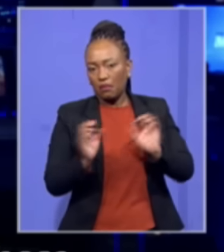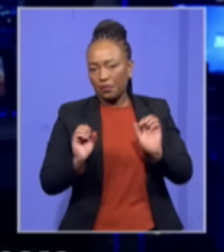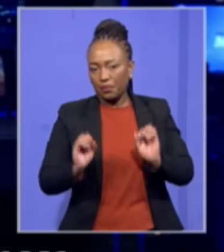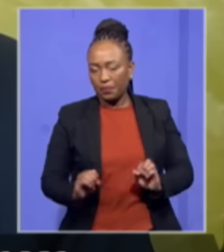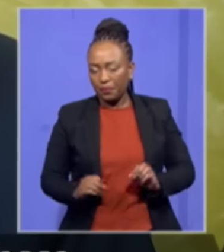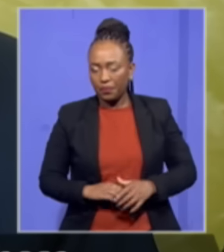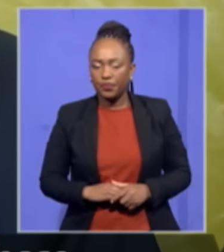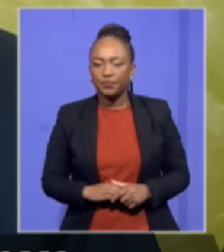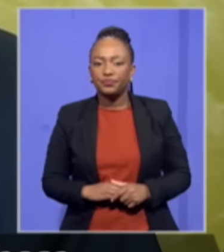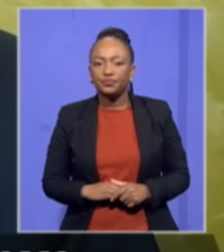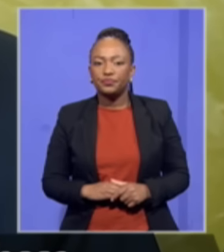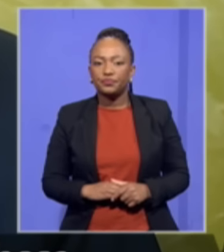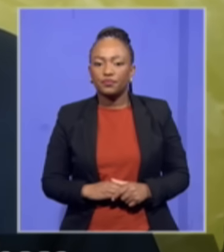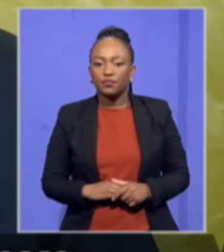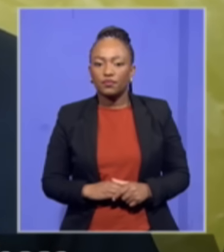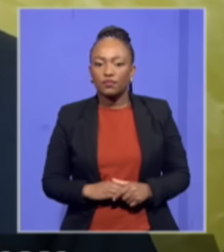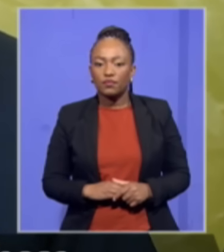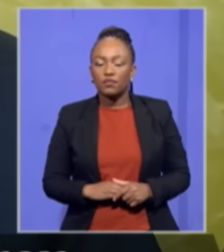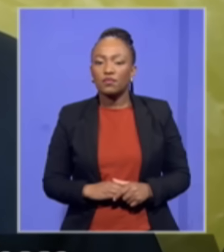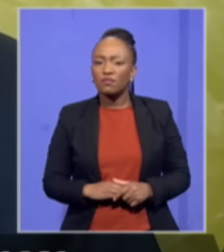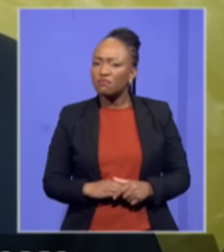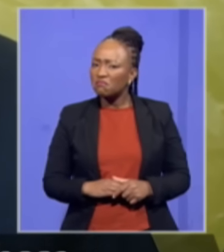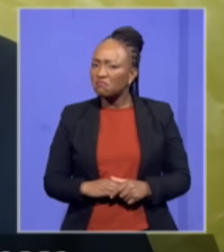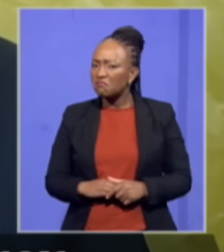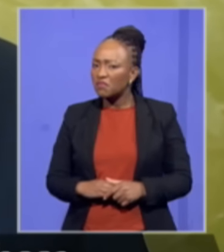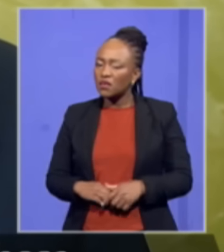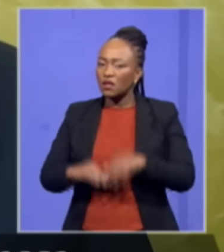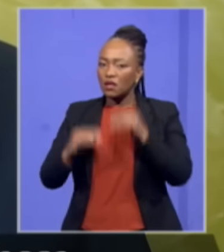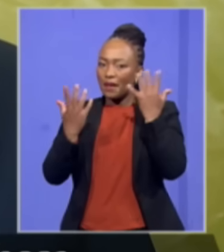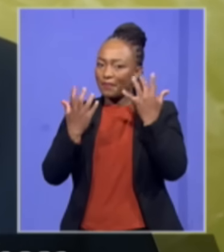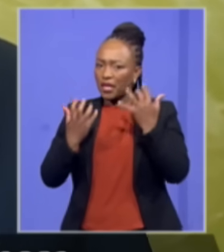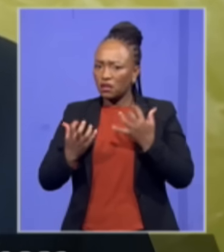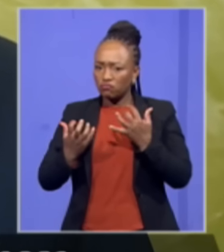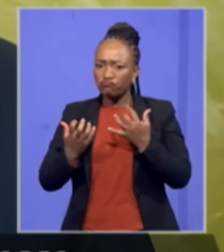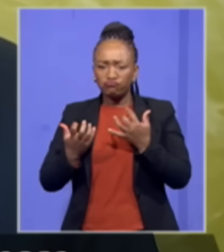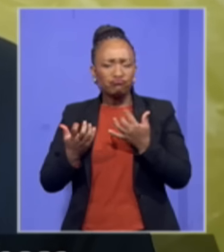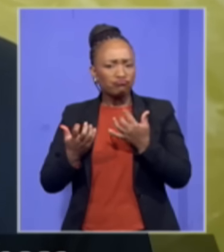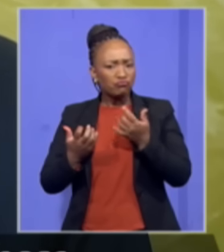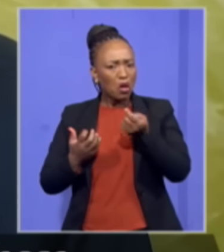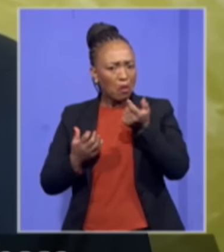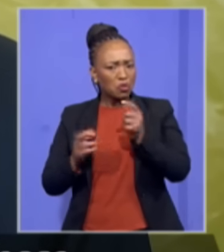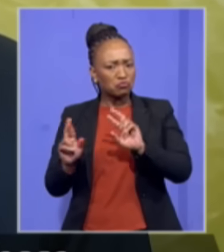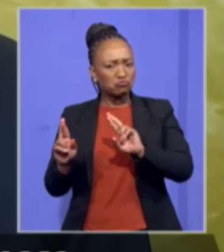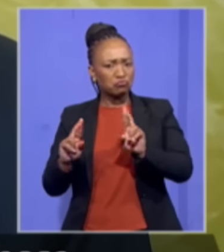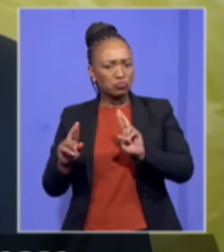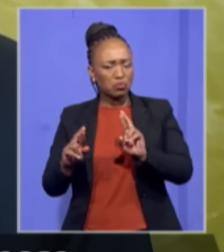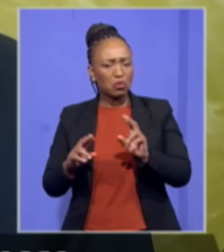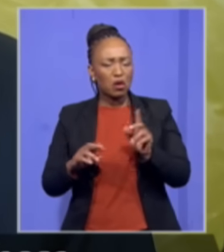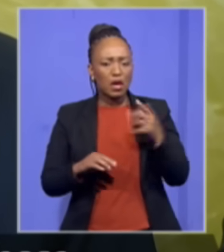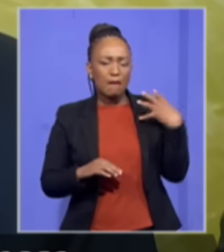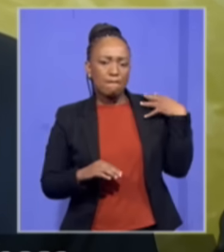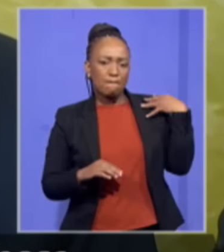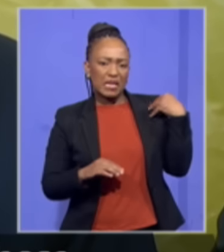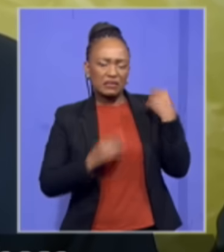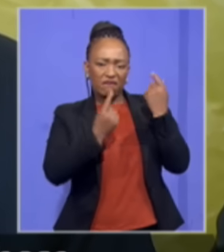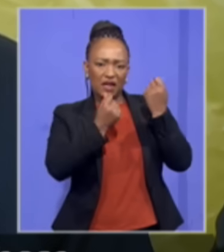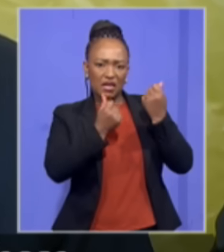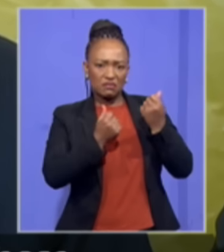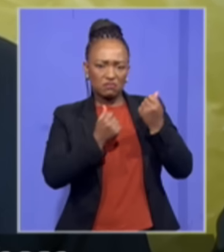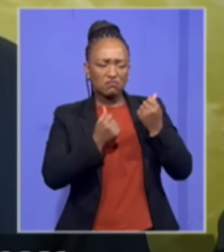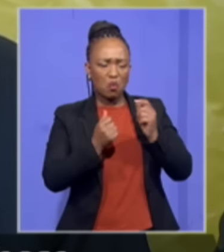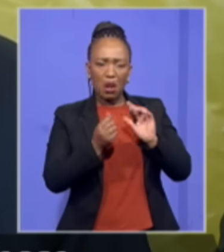The budget is almost ready. The Minister of Finance is putting the final touches to the budget. And that